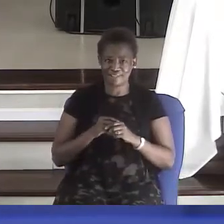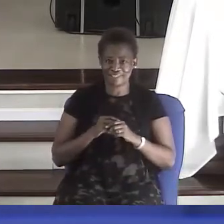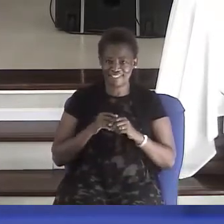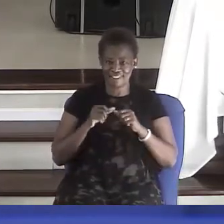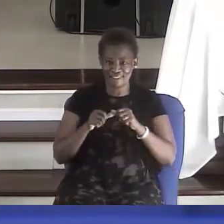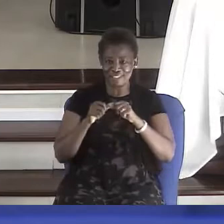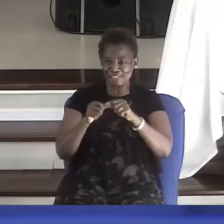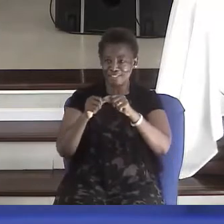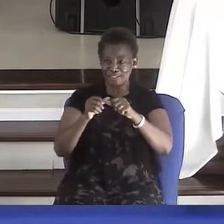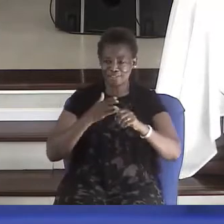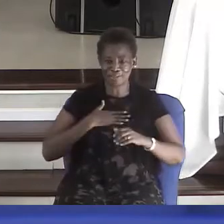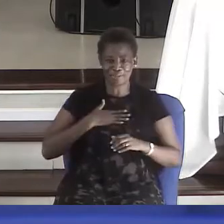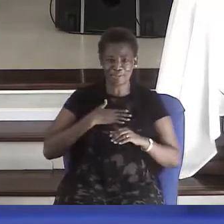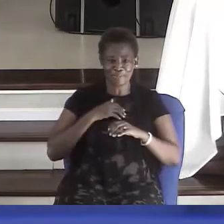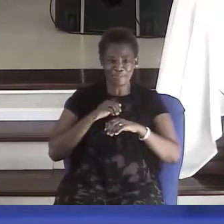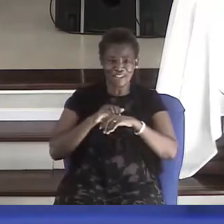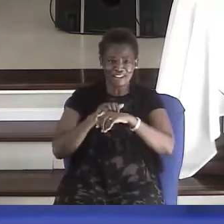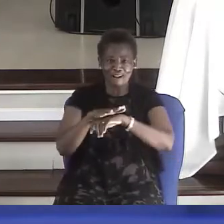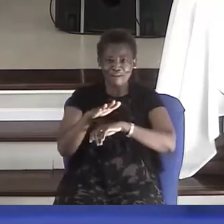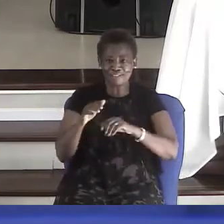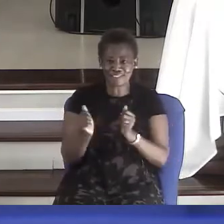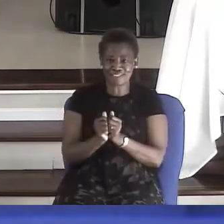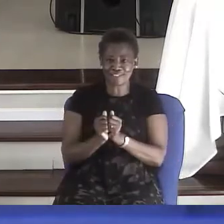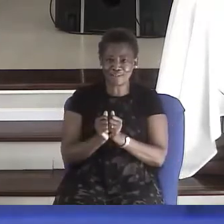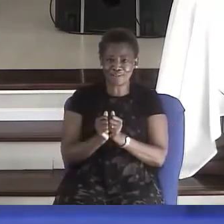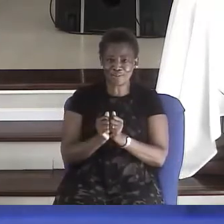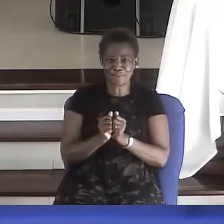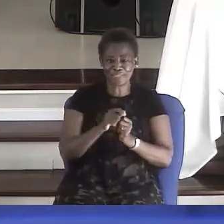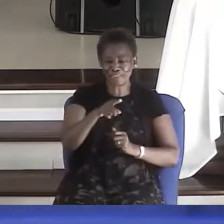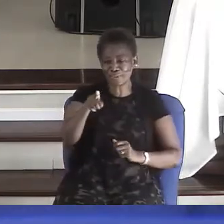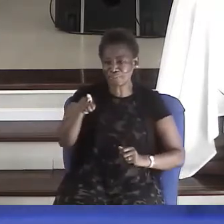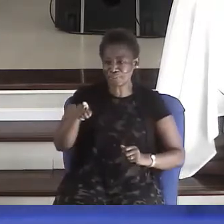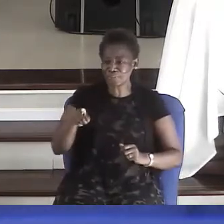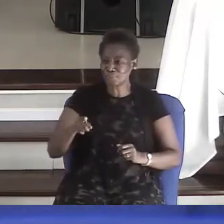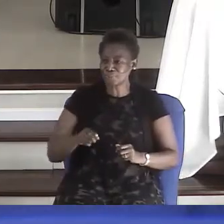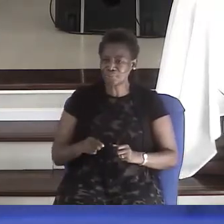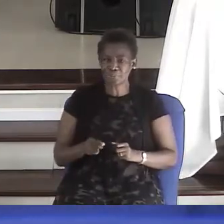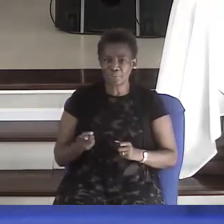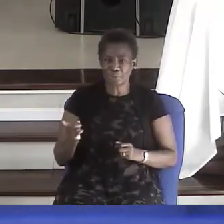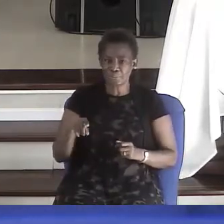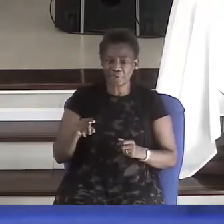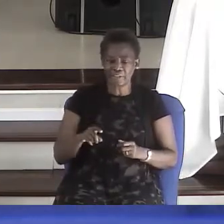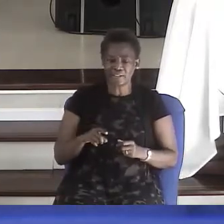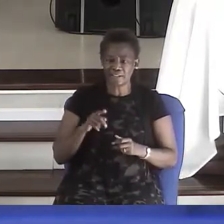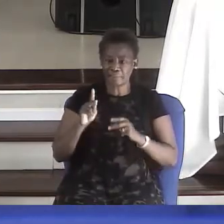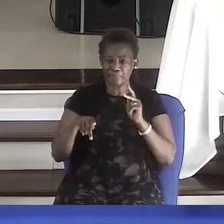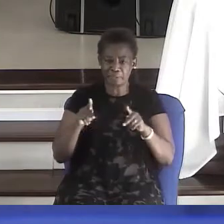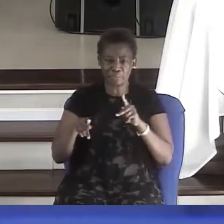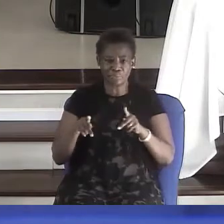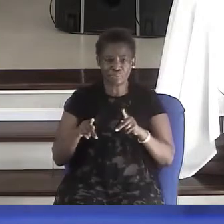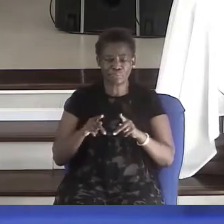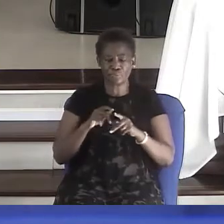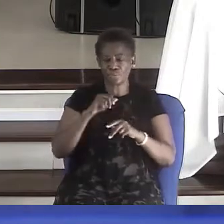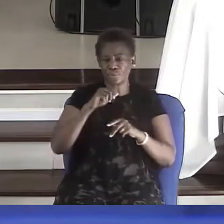It's painful when so many people so dear to you, Lisa, so good to